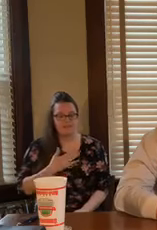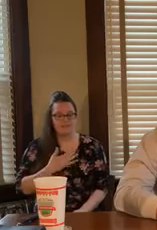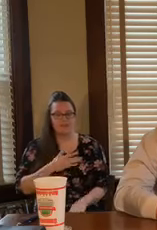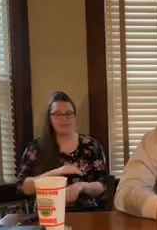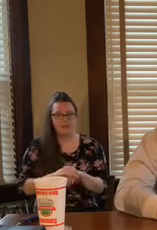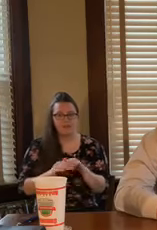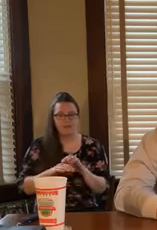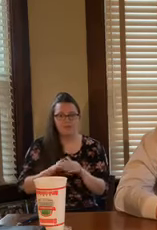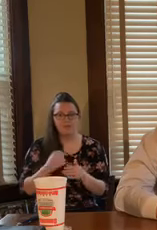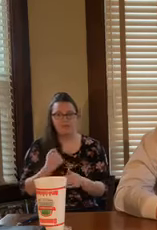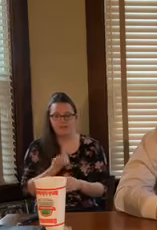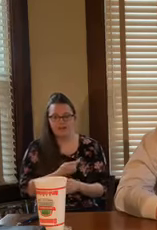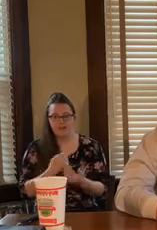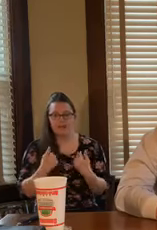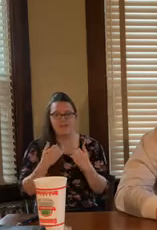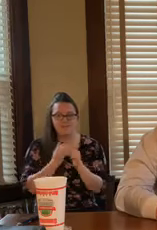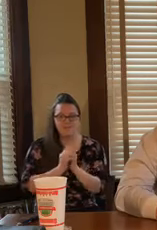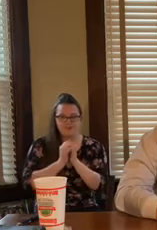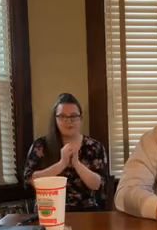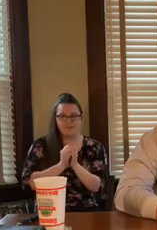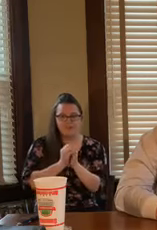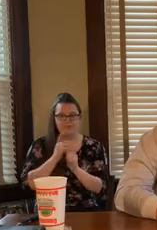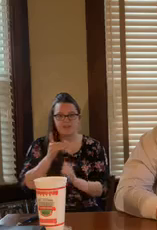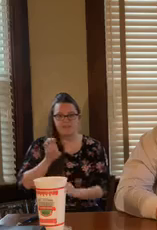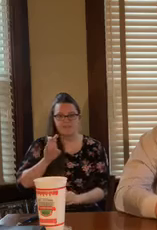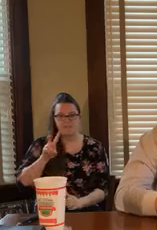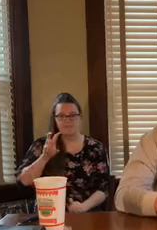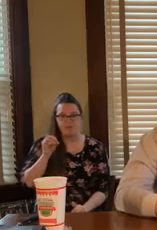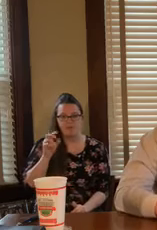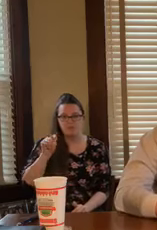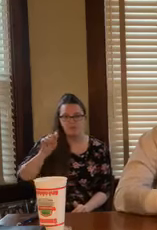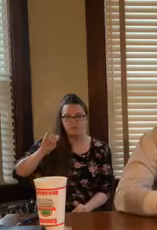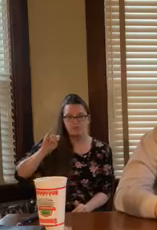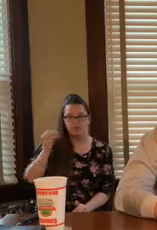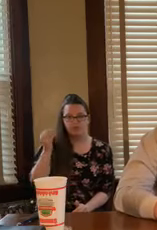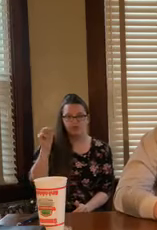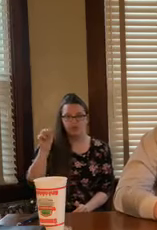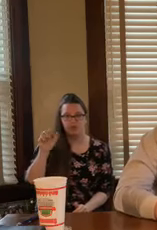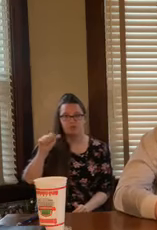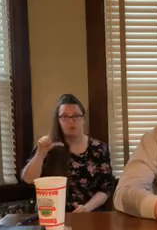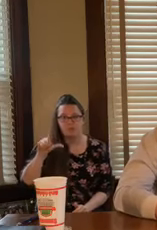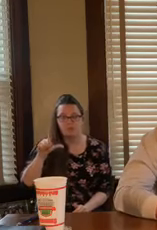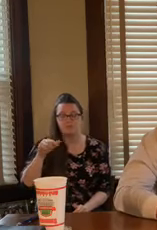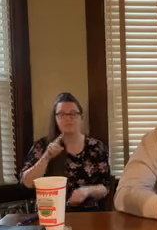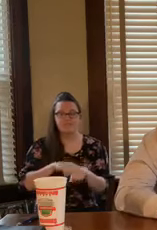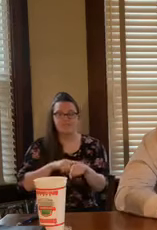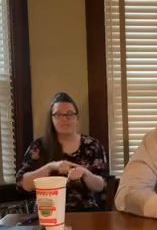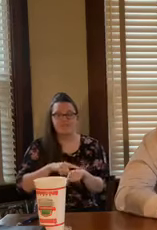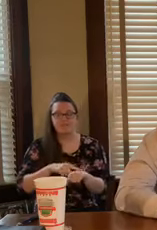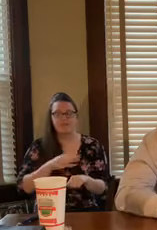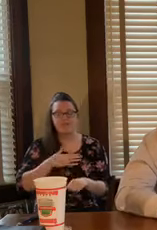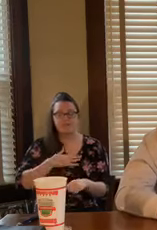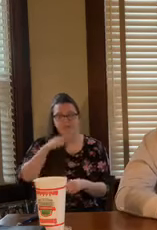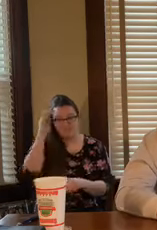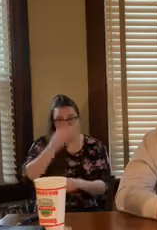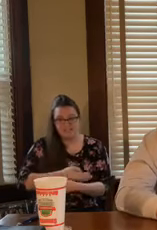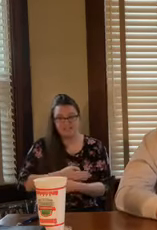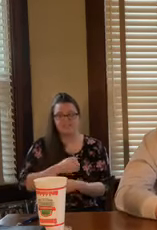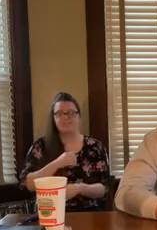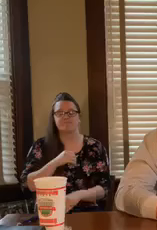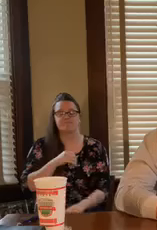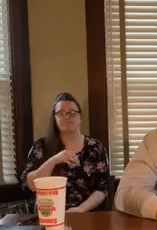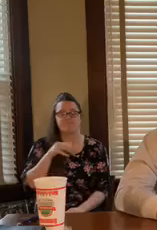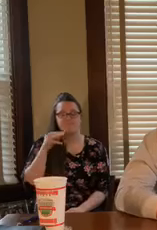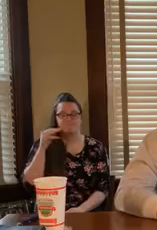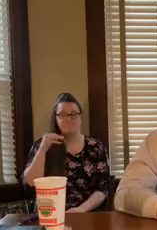a devotional time. We're going to have some worship this evening. I do have my sons, Mikey and Ryan. We're going to sing another song for you and get into the